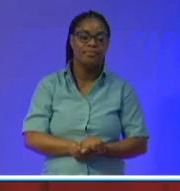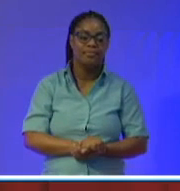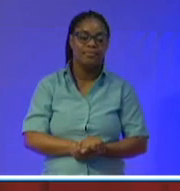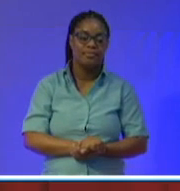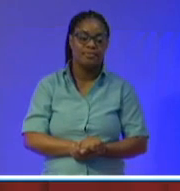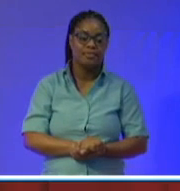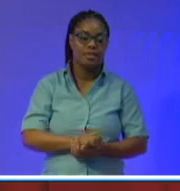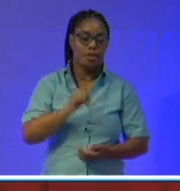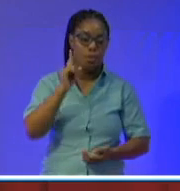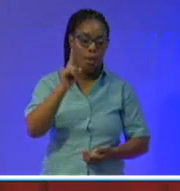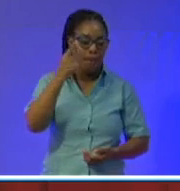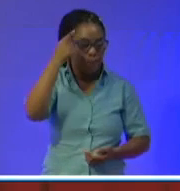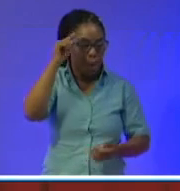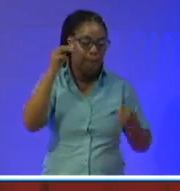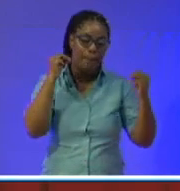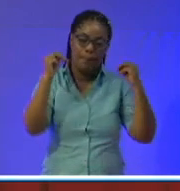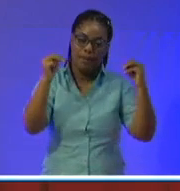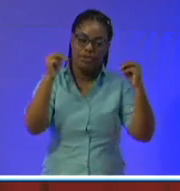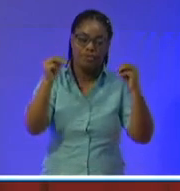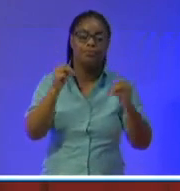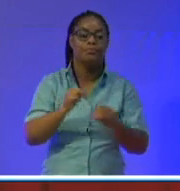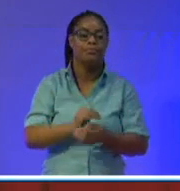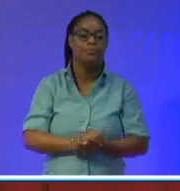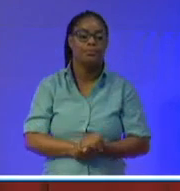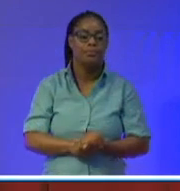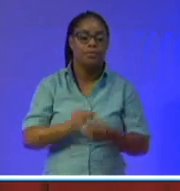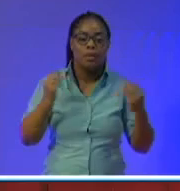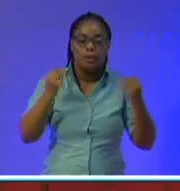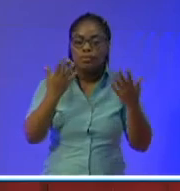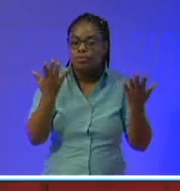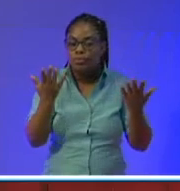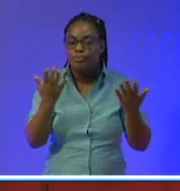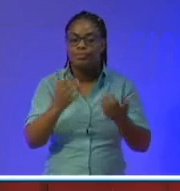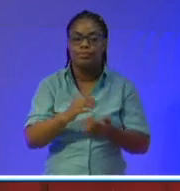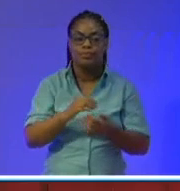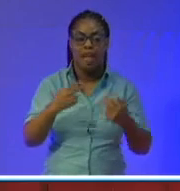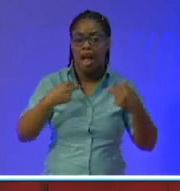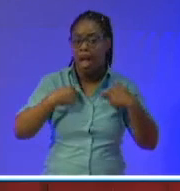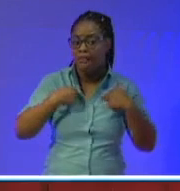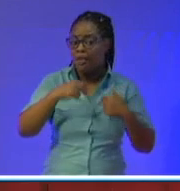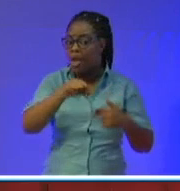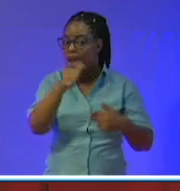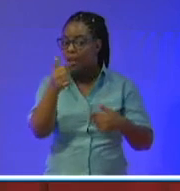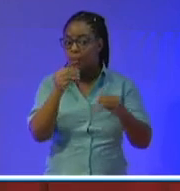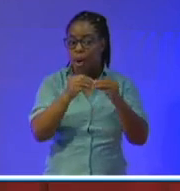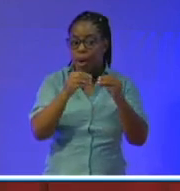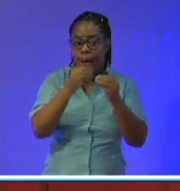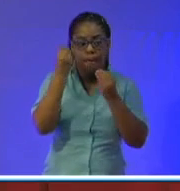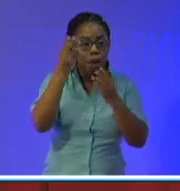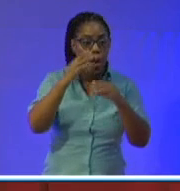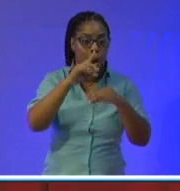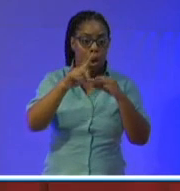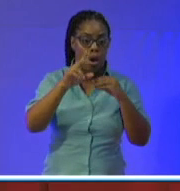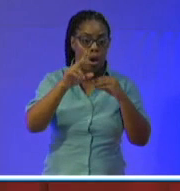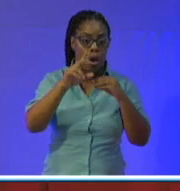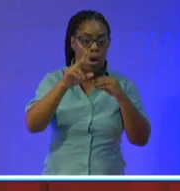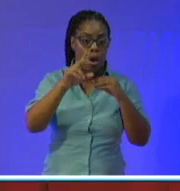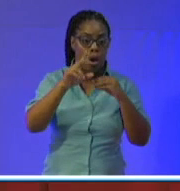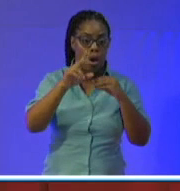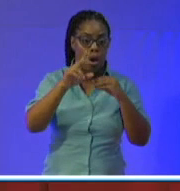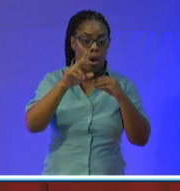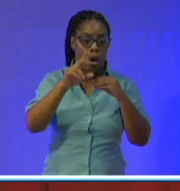Minister. Minister, do we have any update regarding the third primary dose for other vaccinated individuals that the